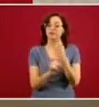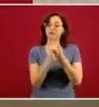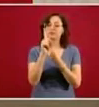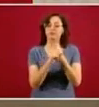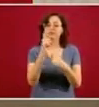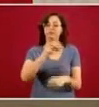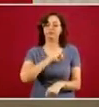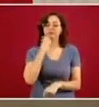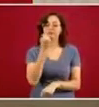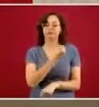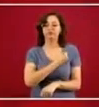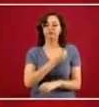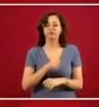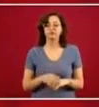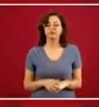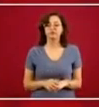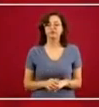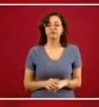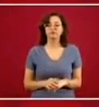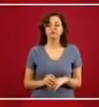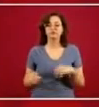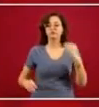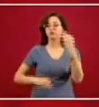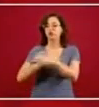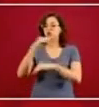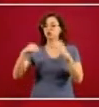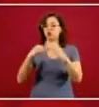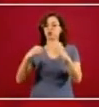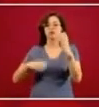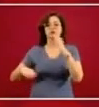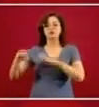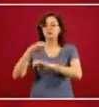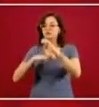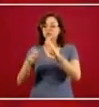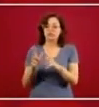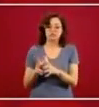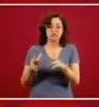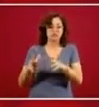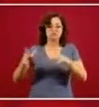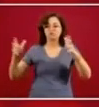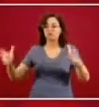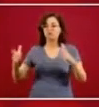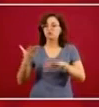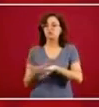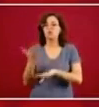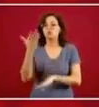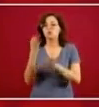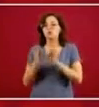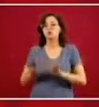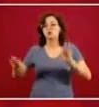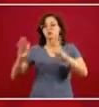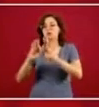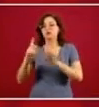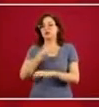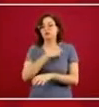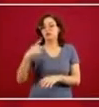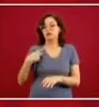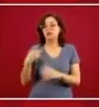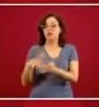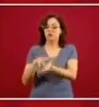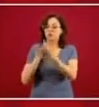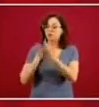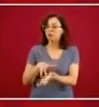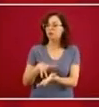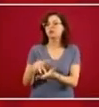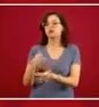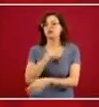in an ideal scenario we wouldn't be affecting anyone's economy, but we are in a situation of national emergency.